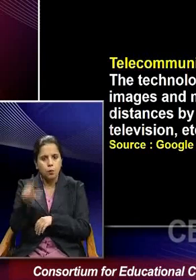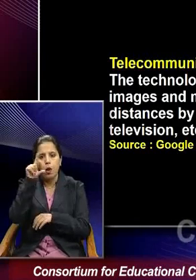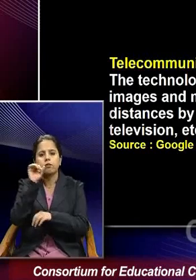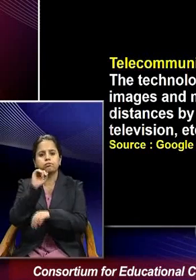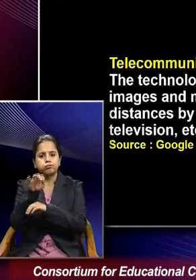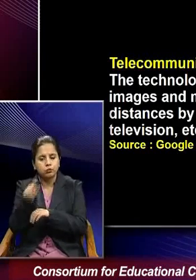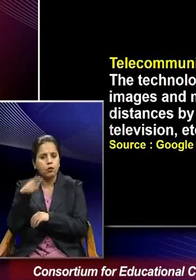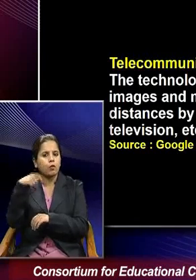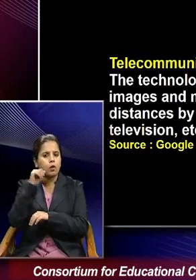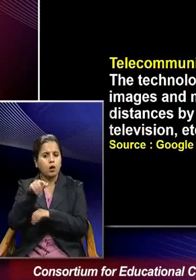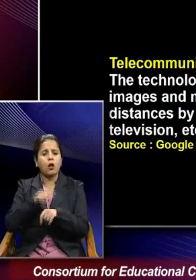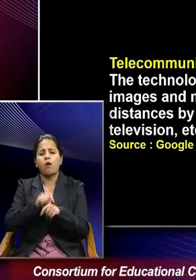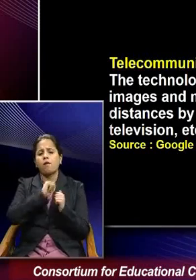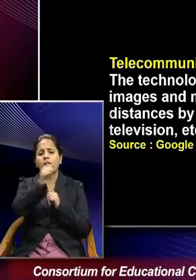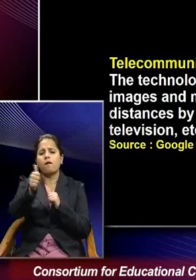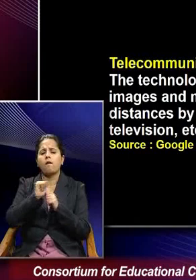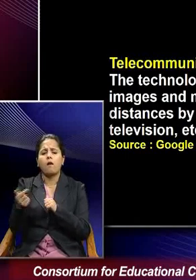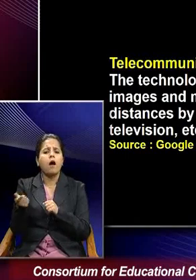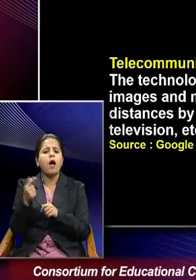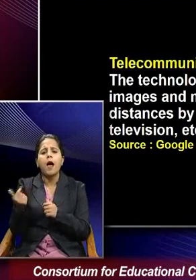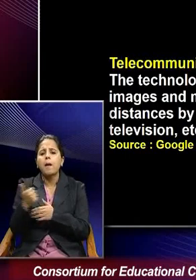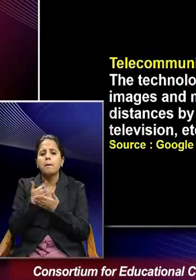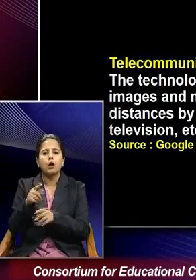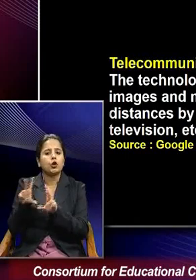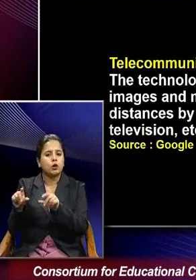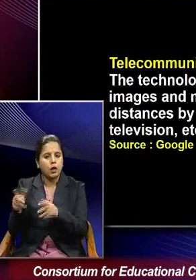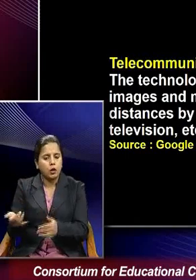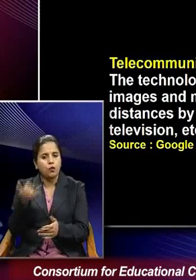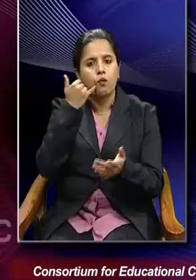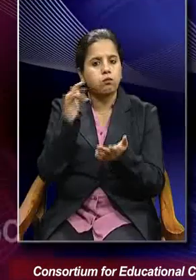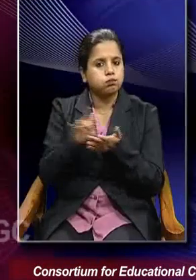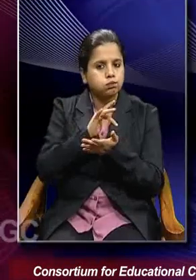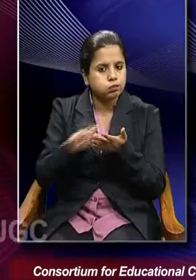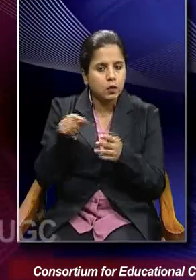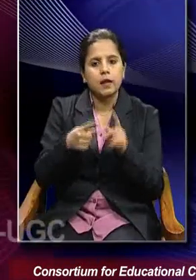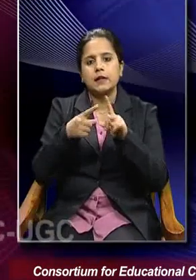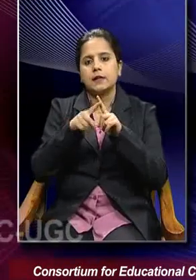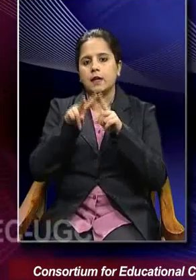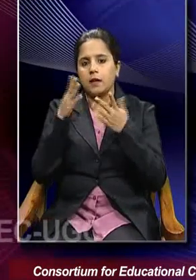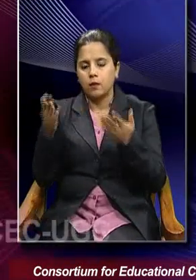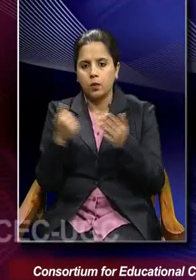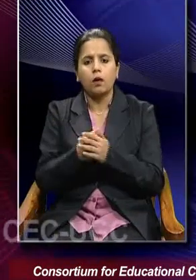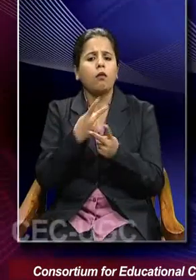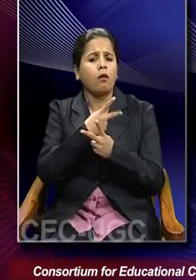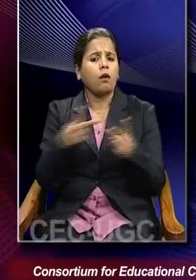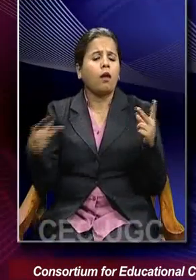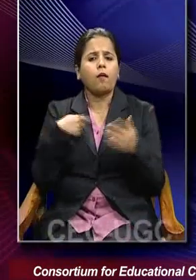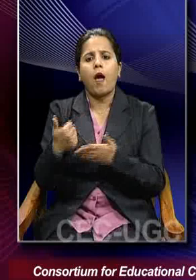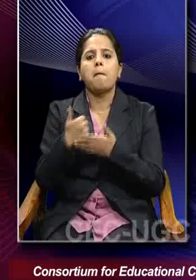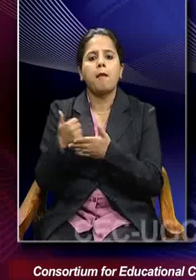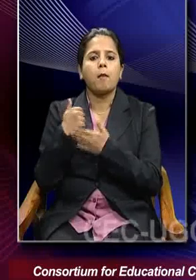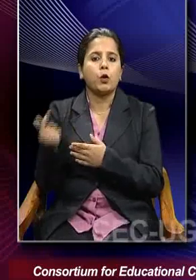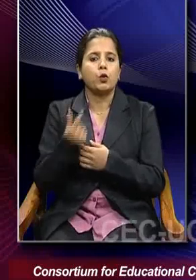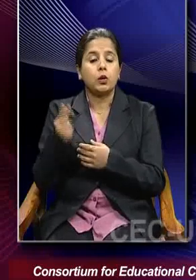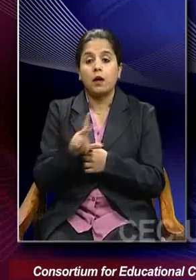long distances by radio, telephone, television, amongst others. The